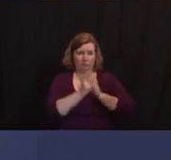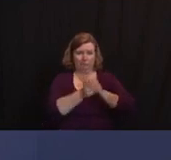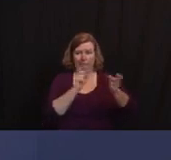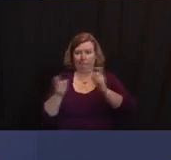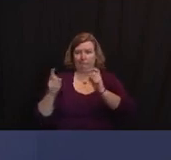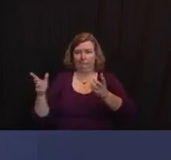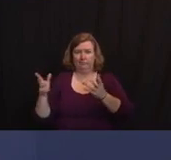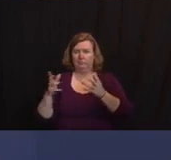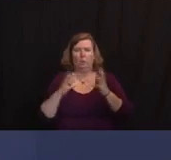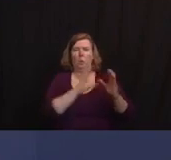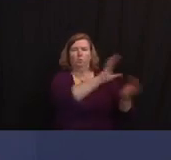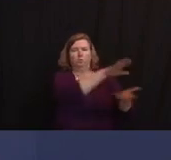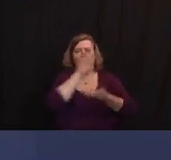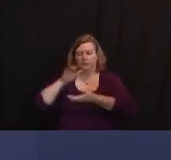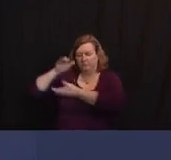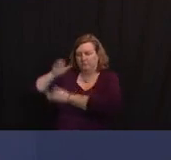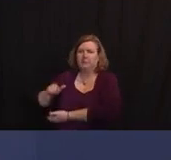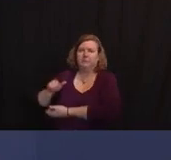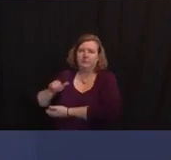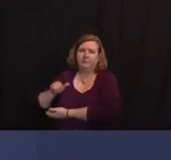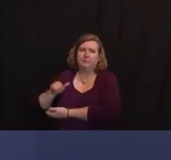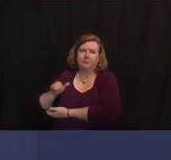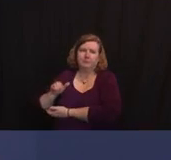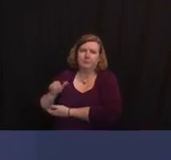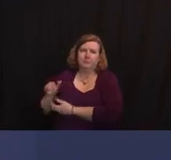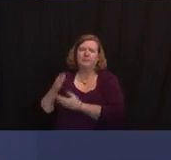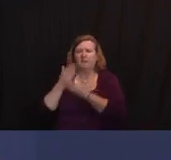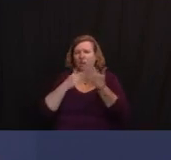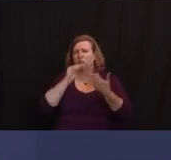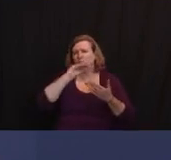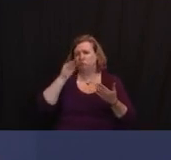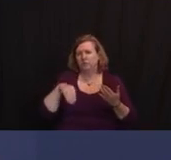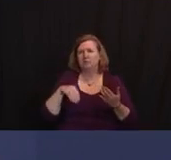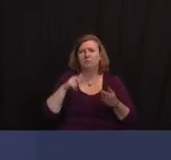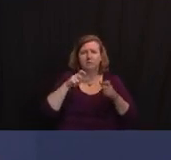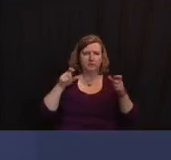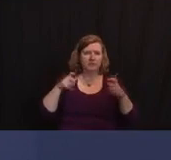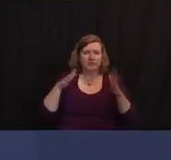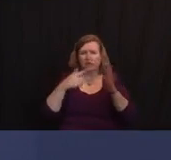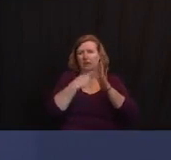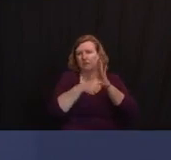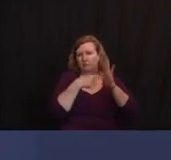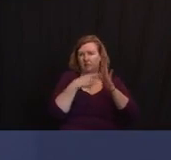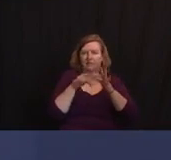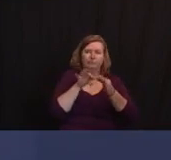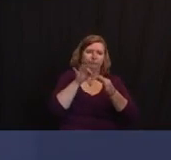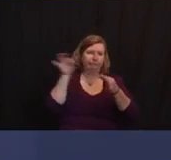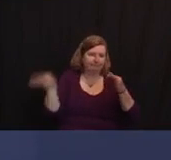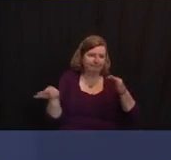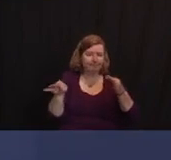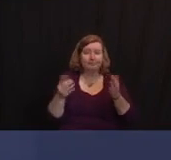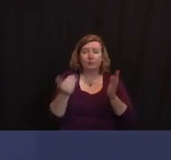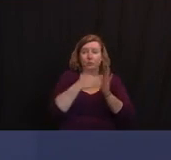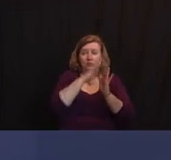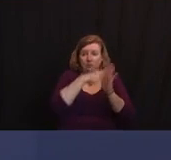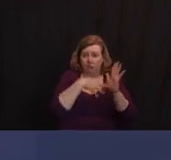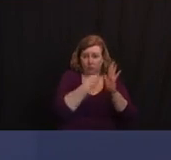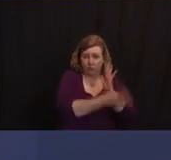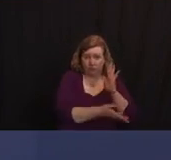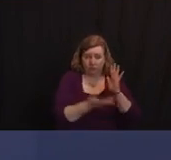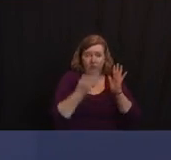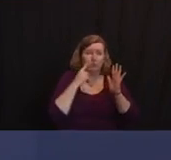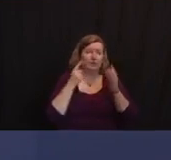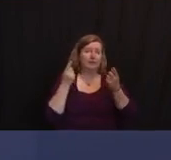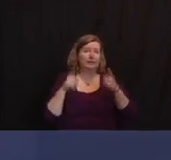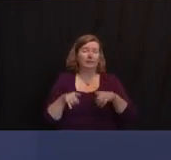those appointments. So some percentage of that had to be rescheduled, and the rescheduling will take place through the local